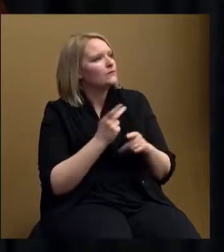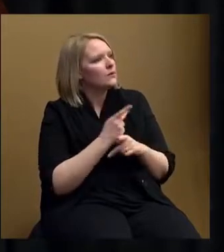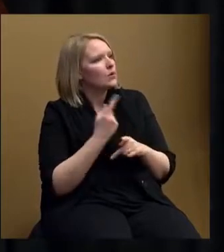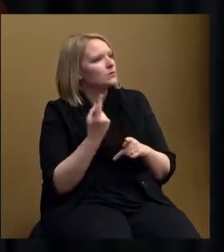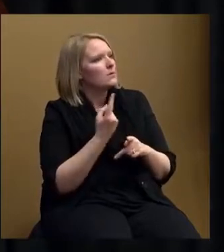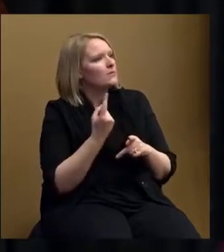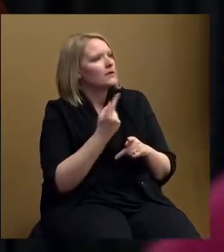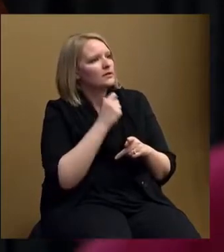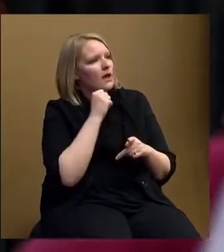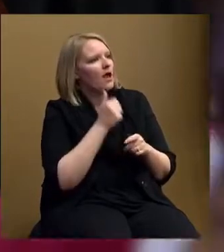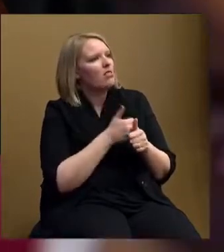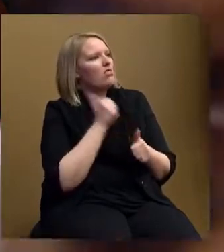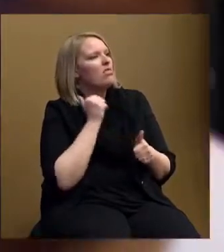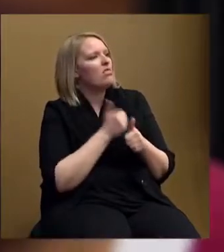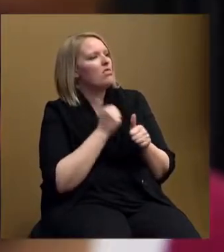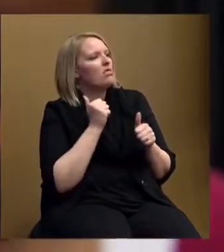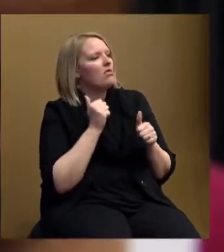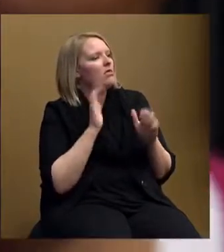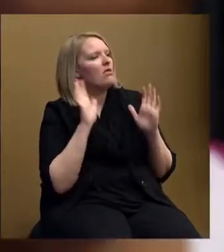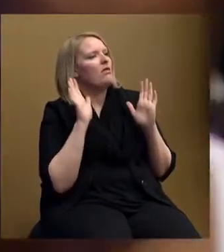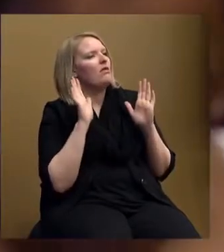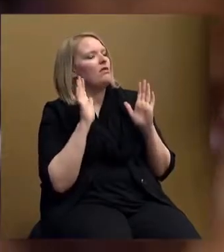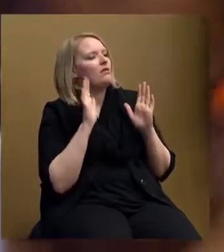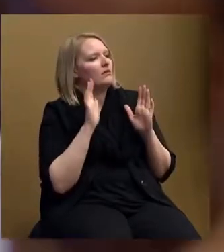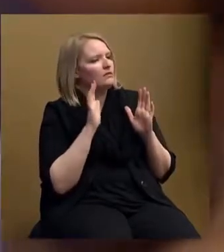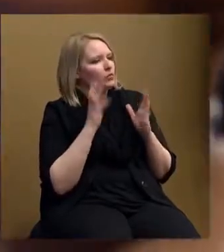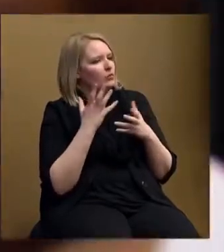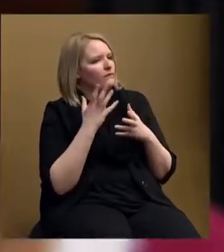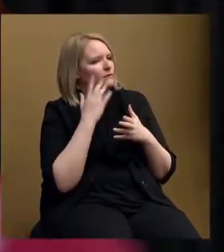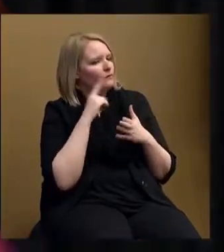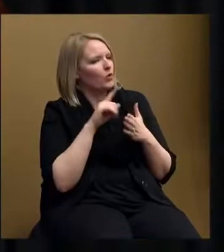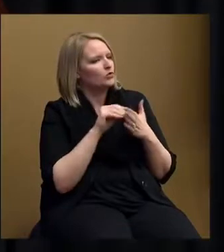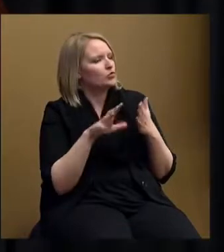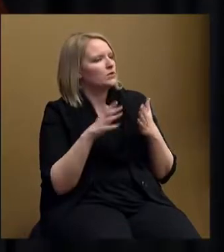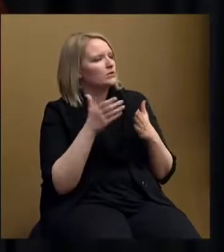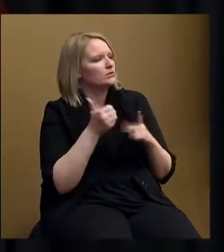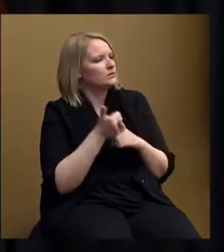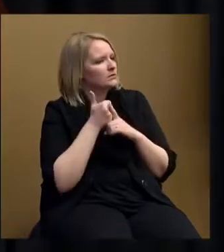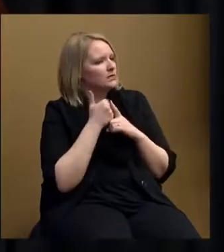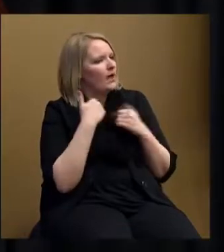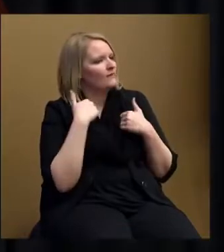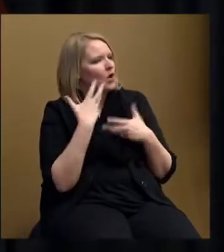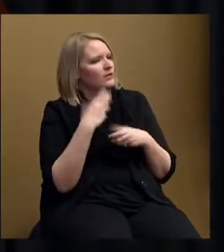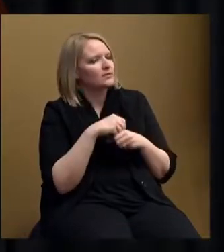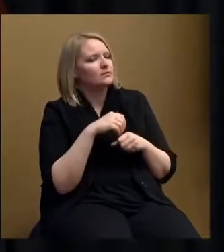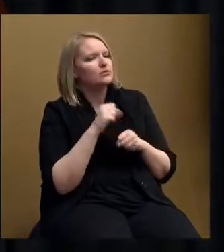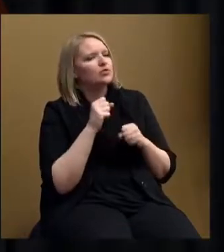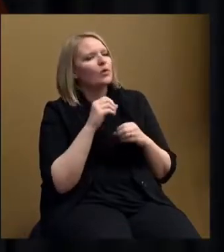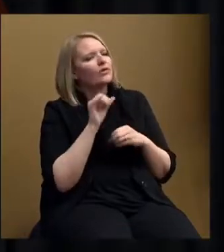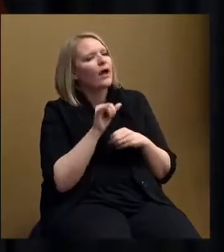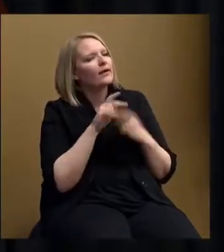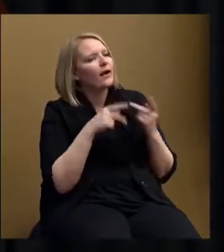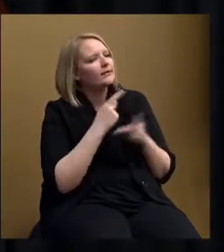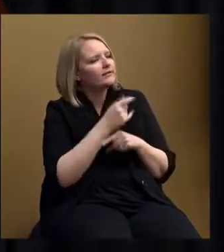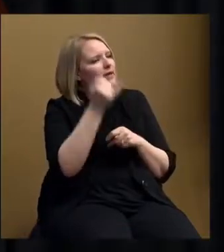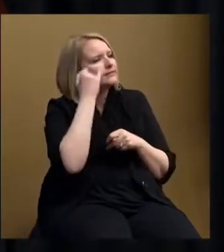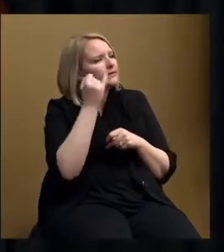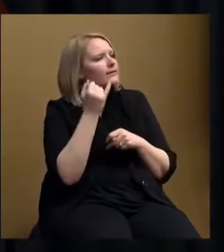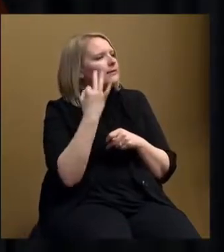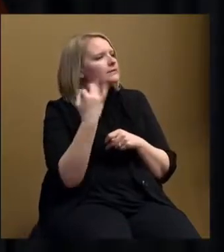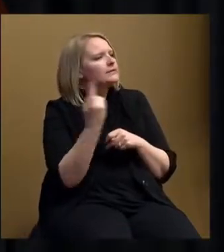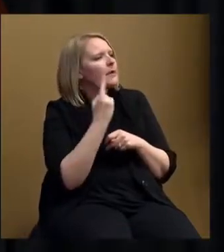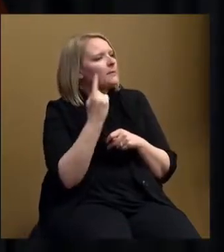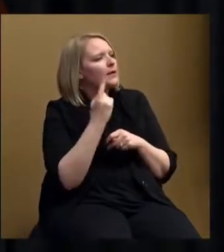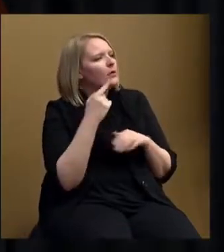that wasn't aversive to students with autism. So things like that as well. If you know